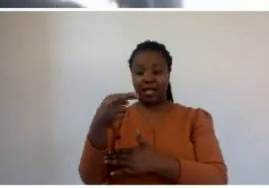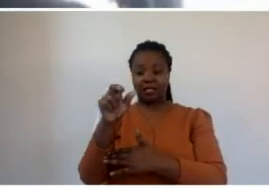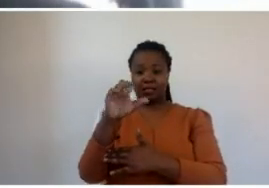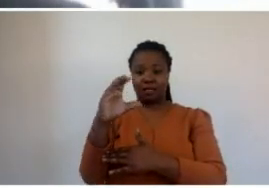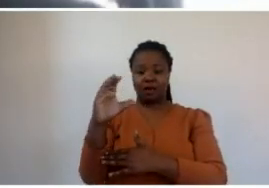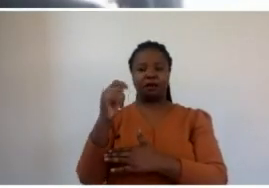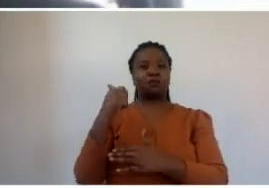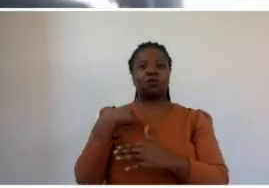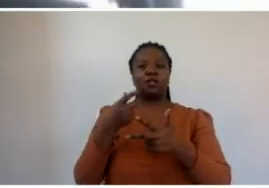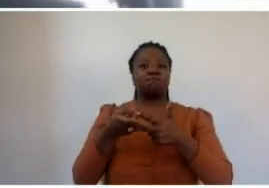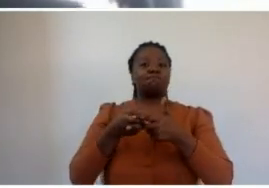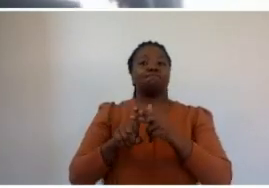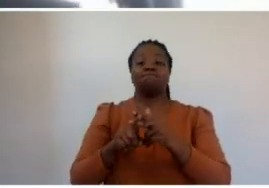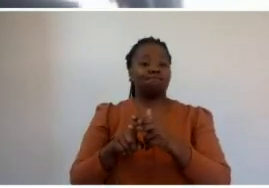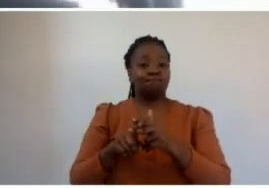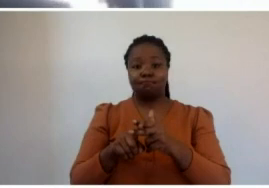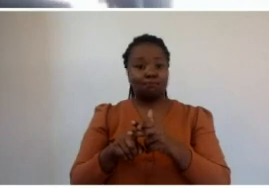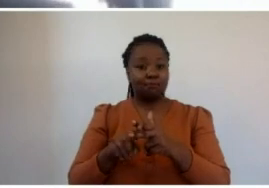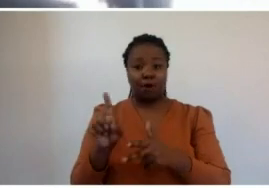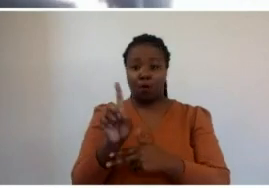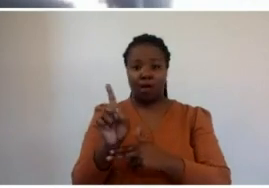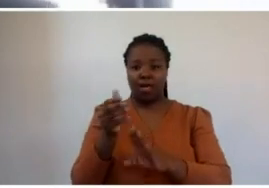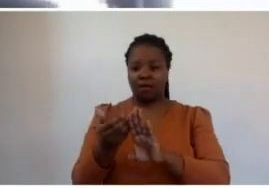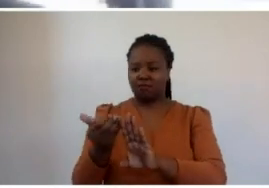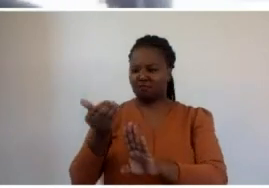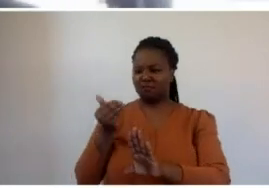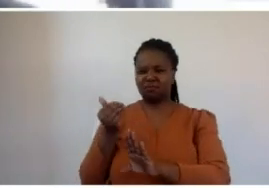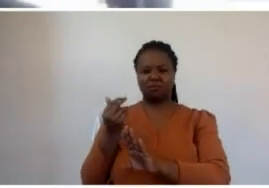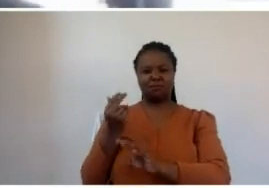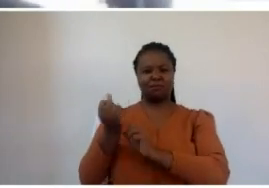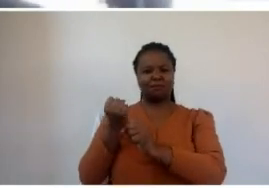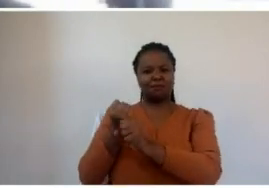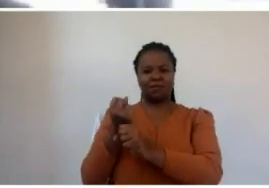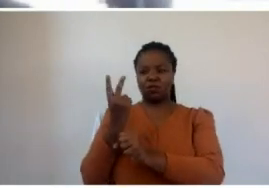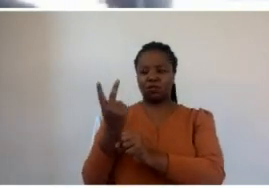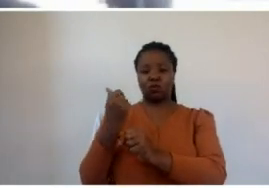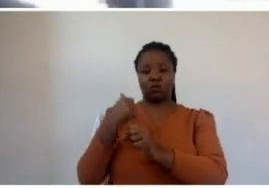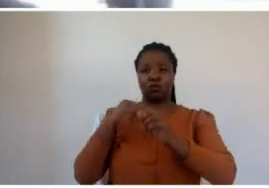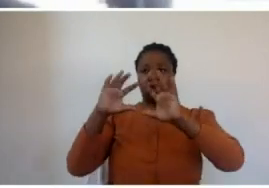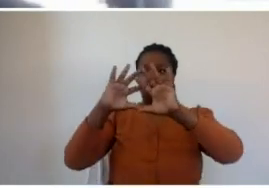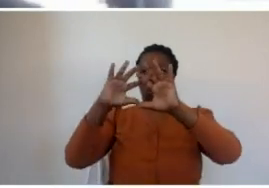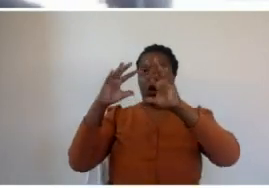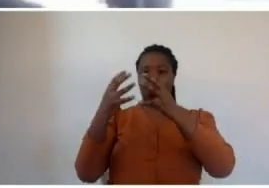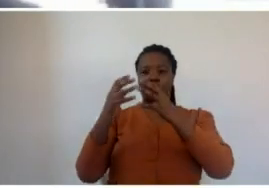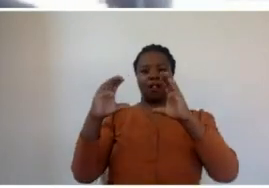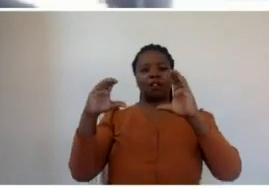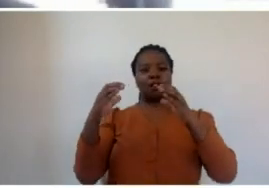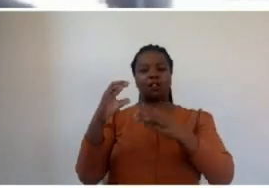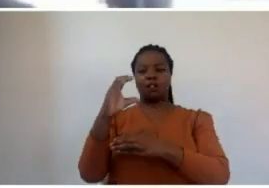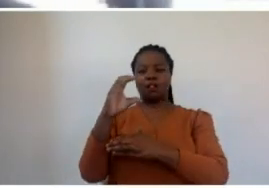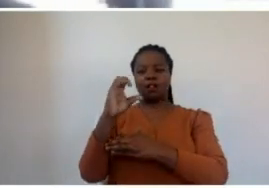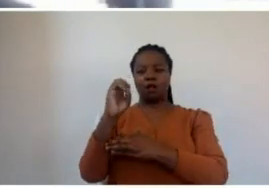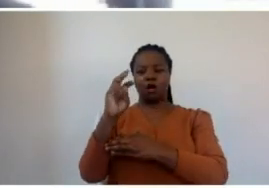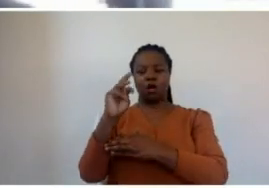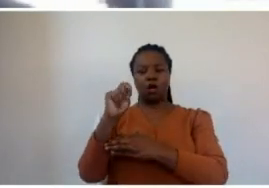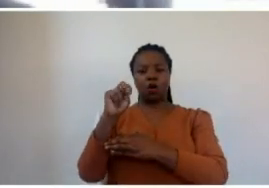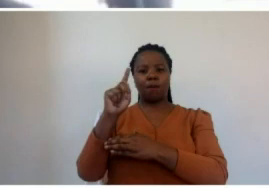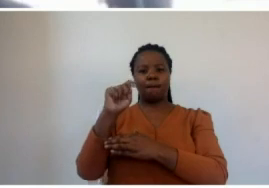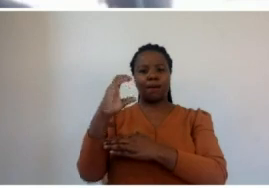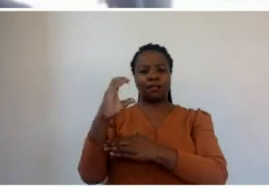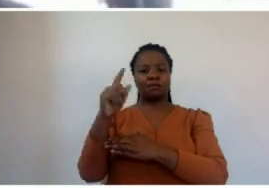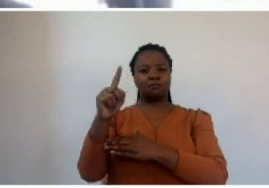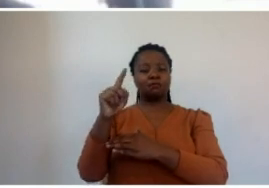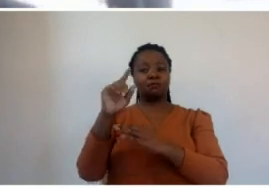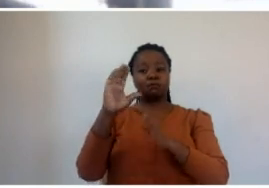may, 2 years ago with the Global Compact on Refugees. And this was a resetting